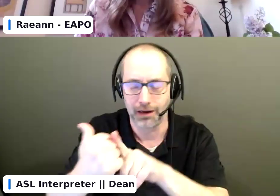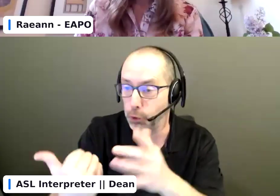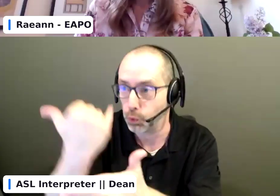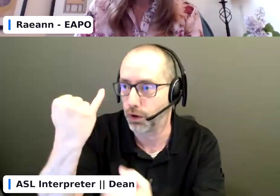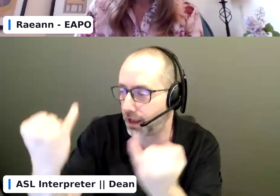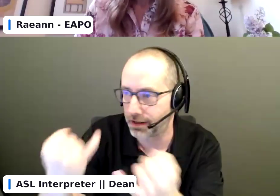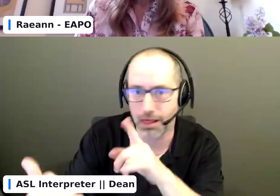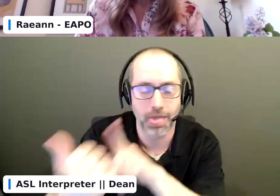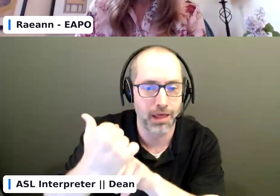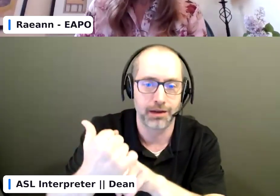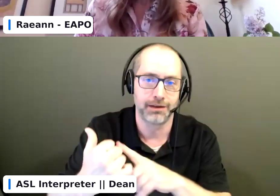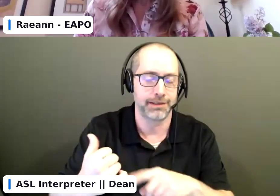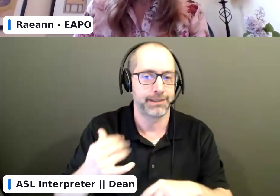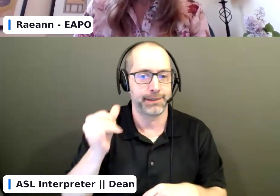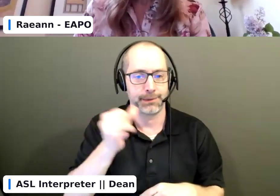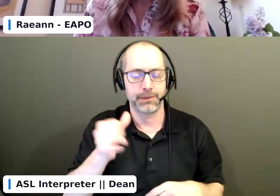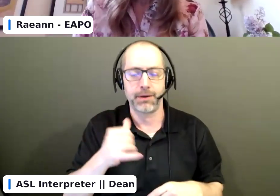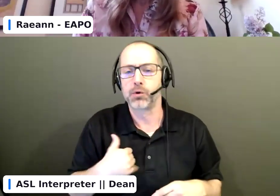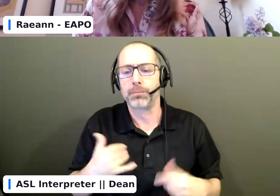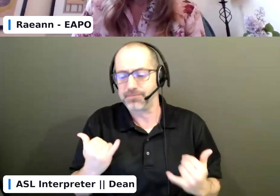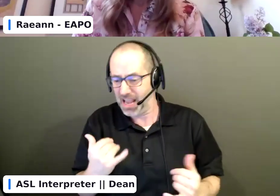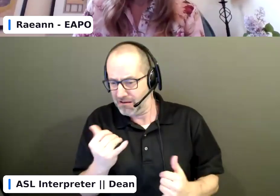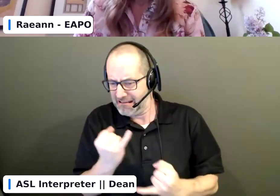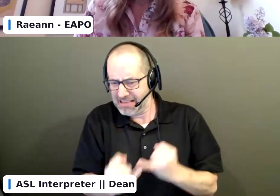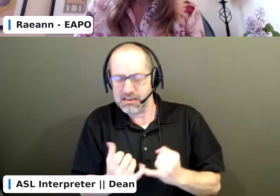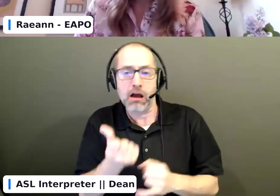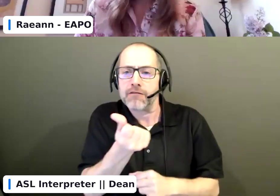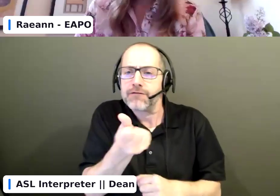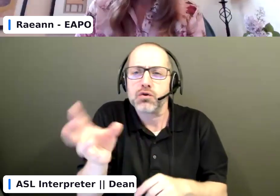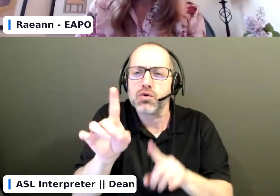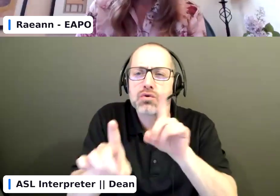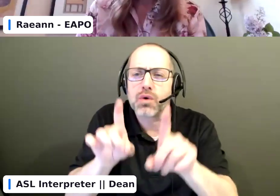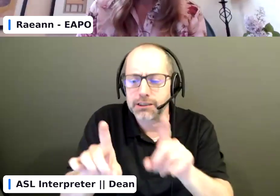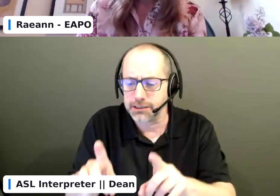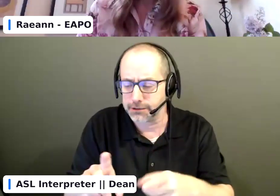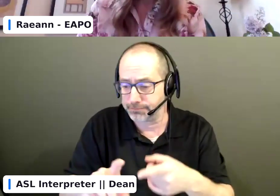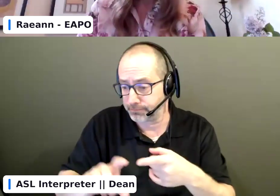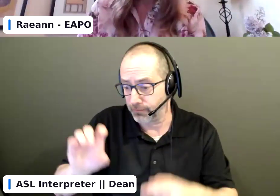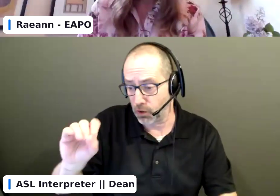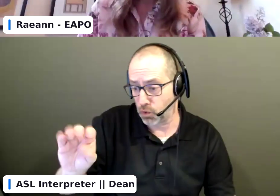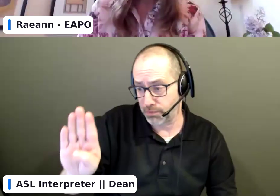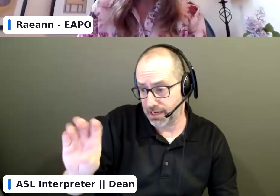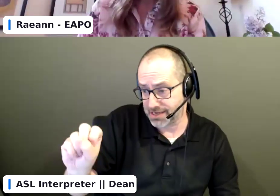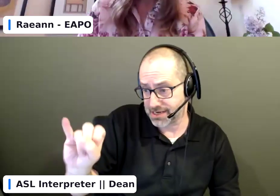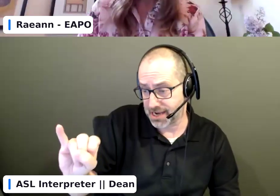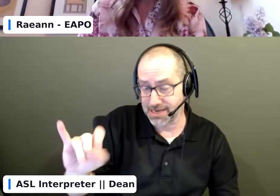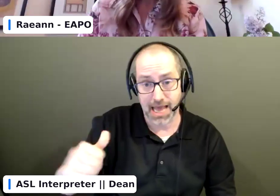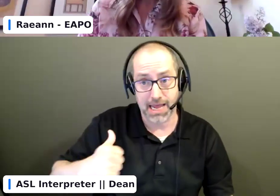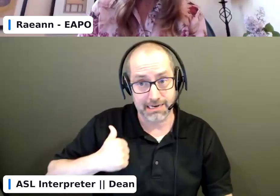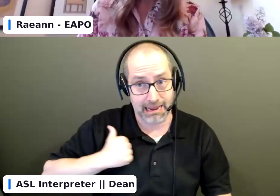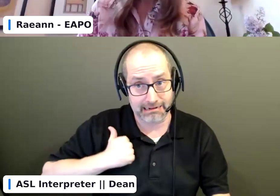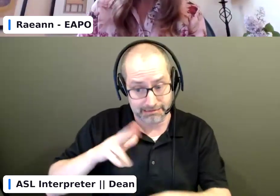we end today. Some are quick. The first one is OBSI available nationally, or is it only